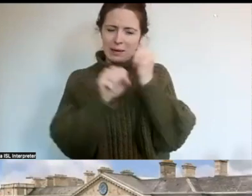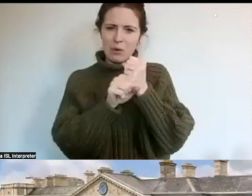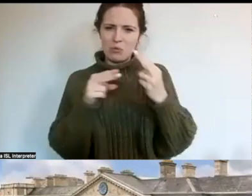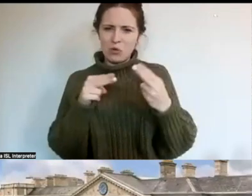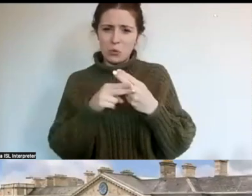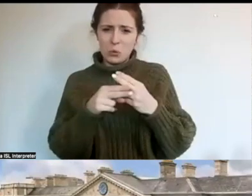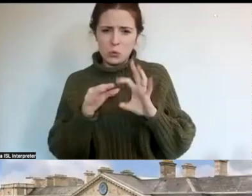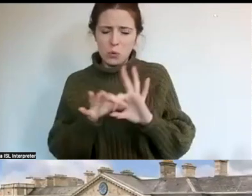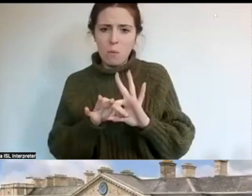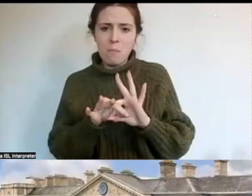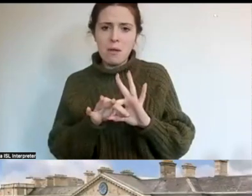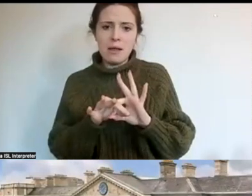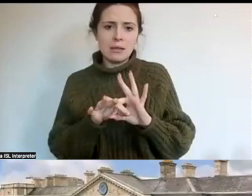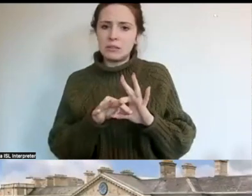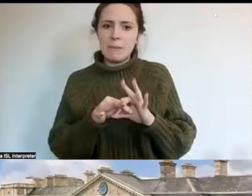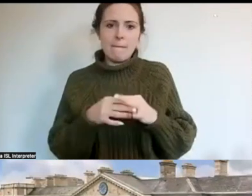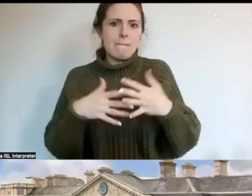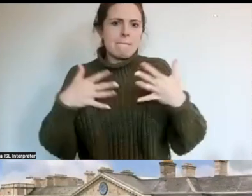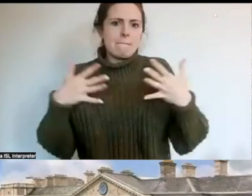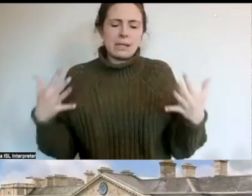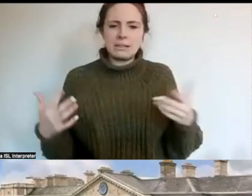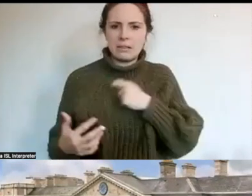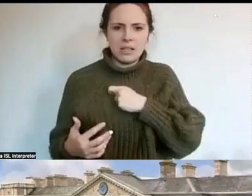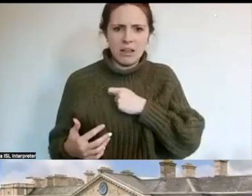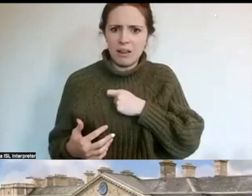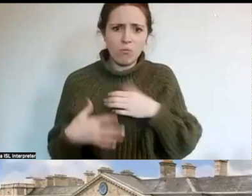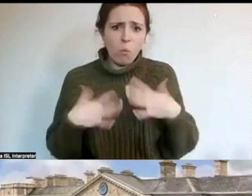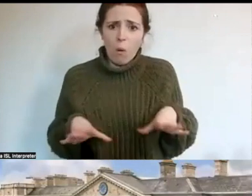of huge anxiety.